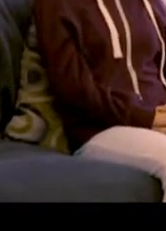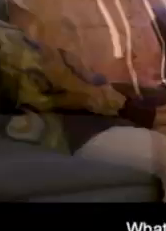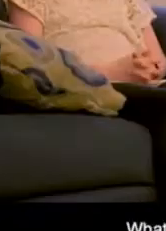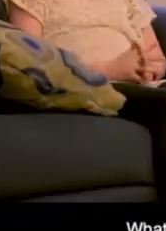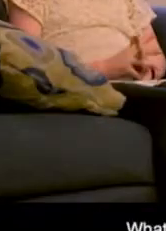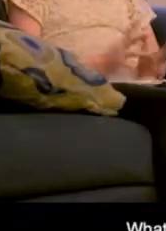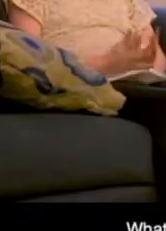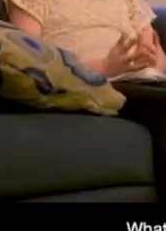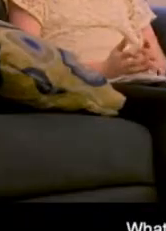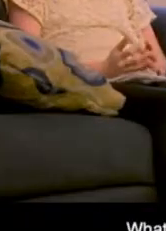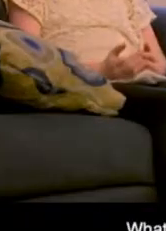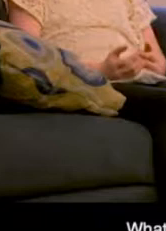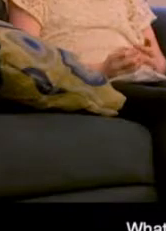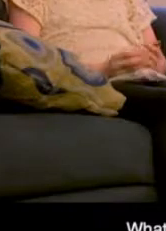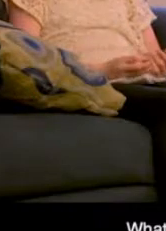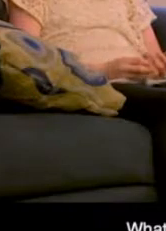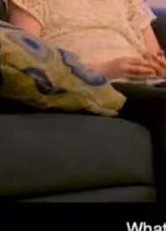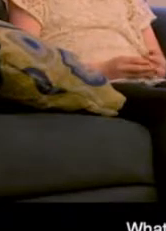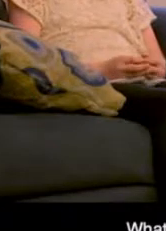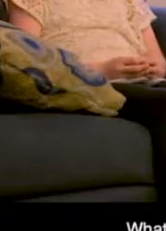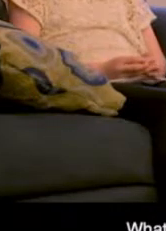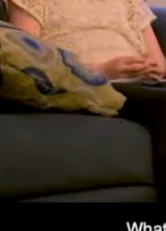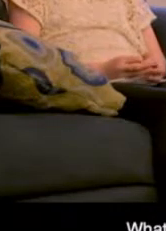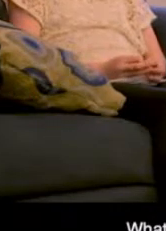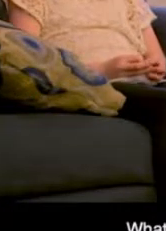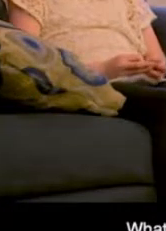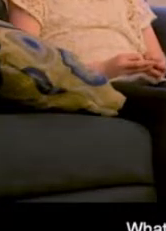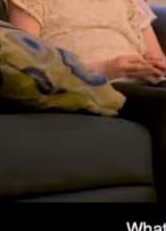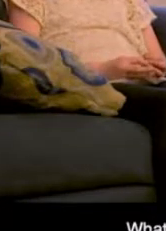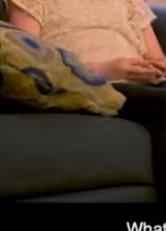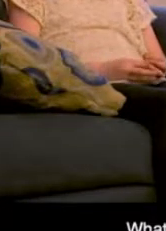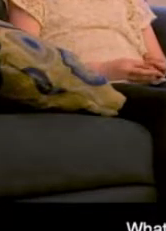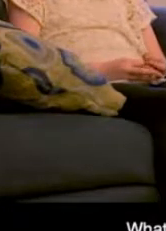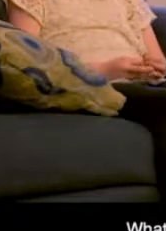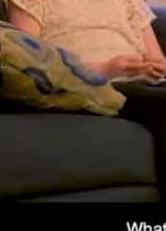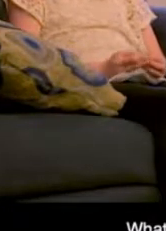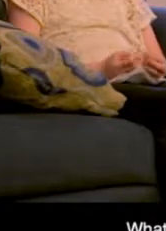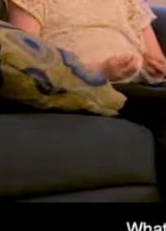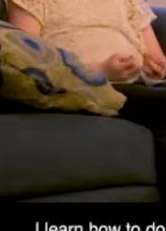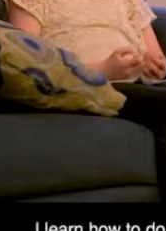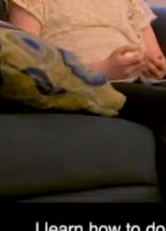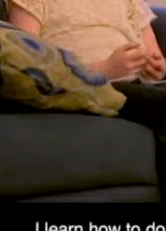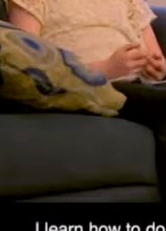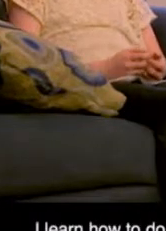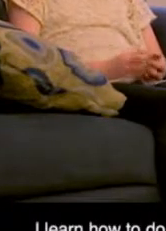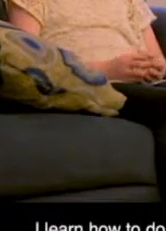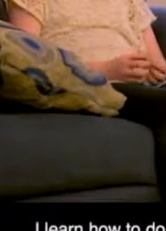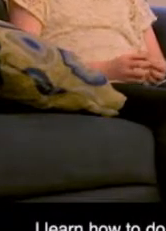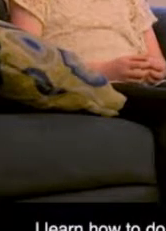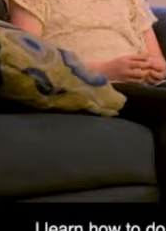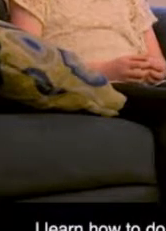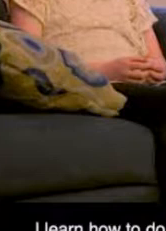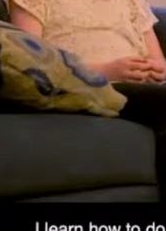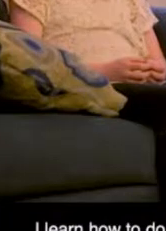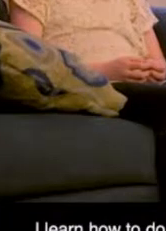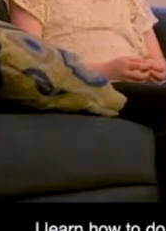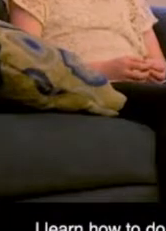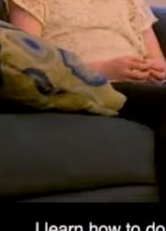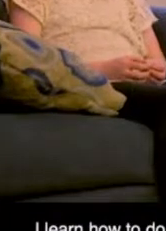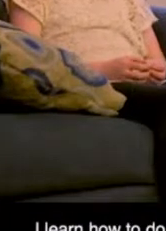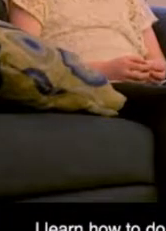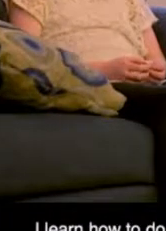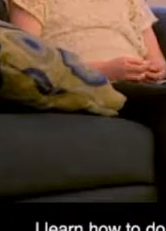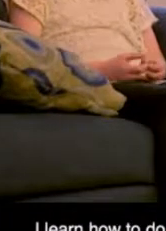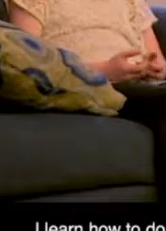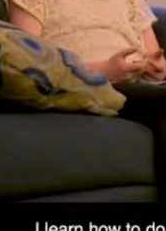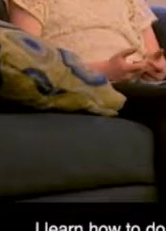myself. What kind of things do you learn living in the dorm? I learned how to do my own laundry